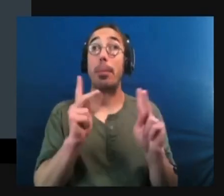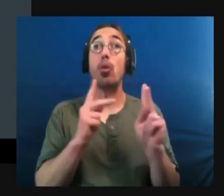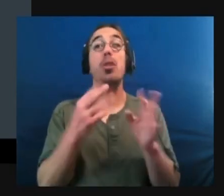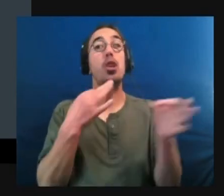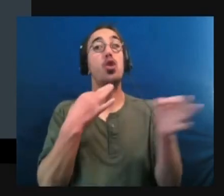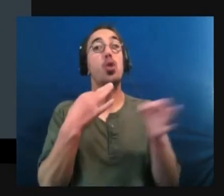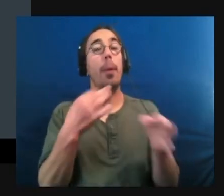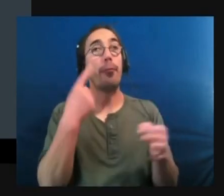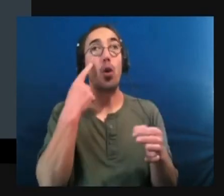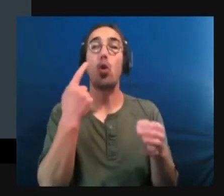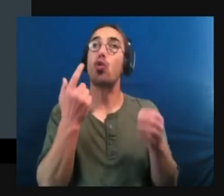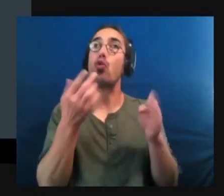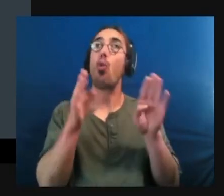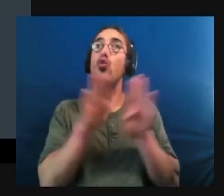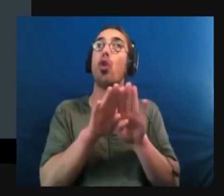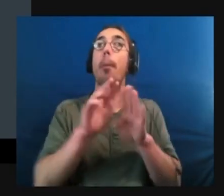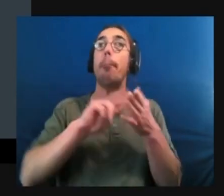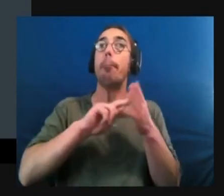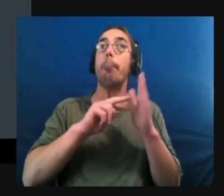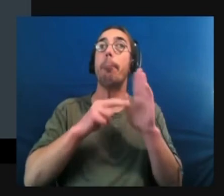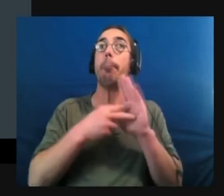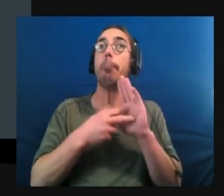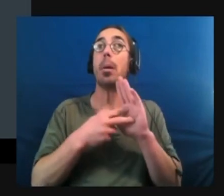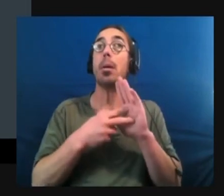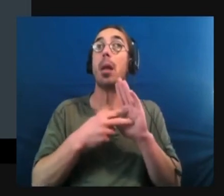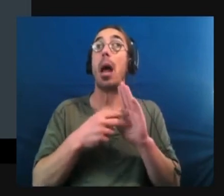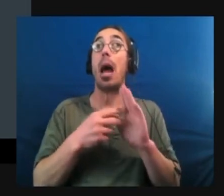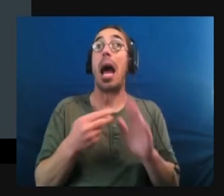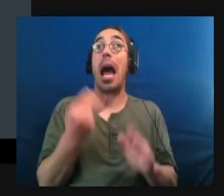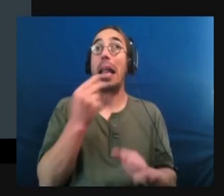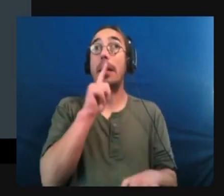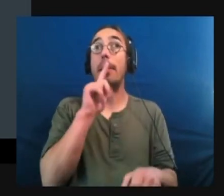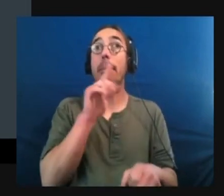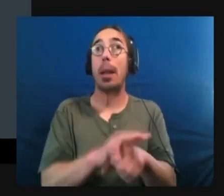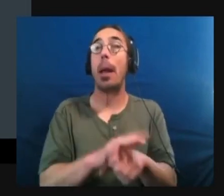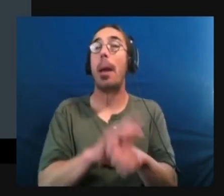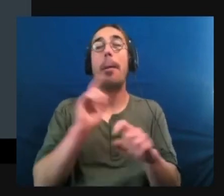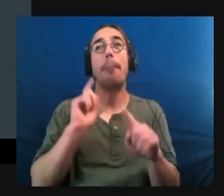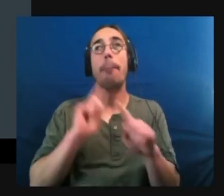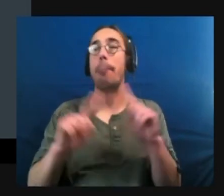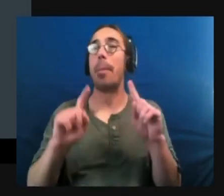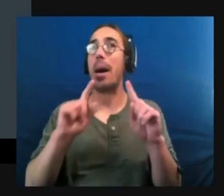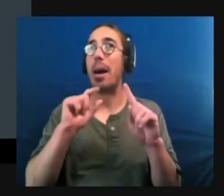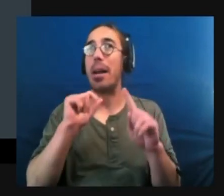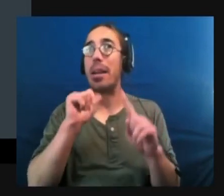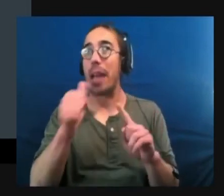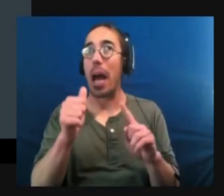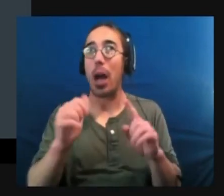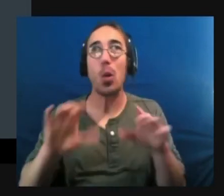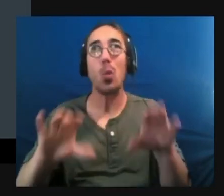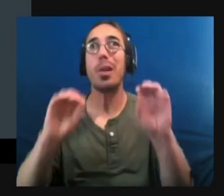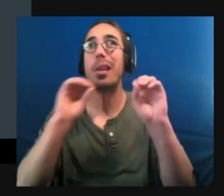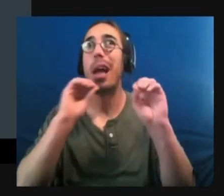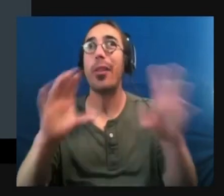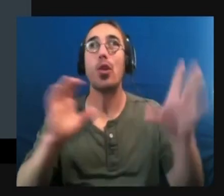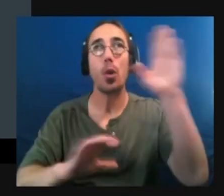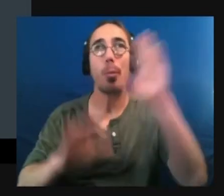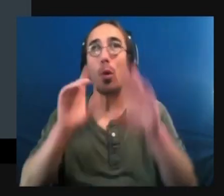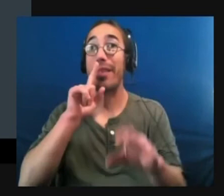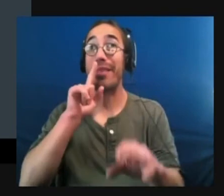foreclosure, meaning they were highly committed, but they were not doing anything to explore that